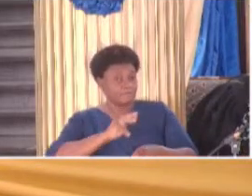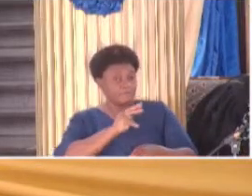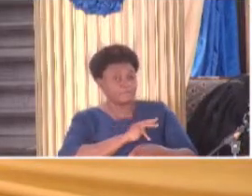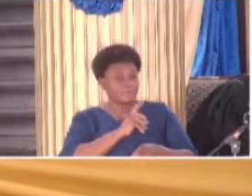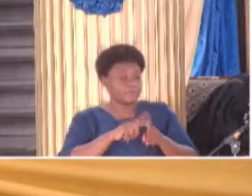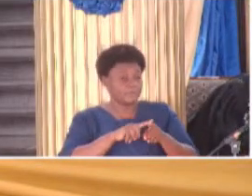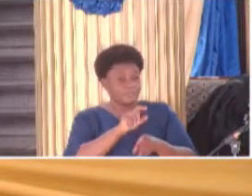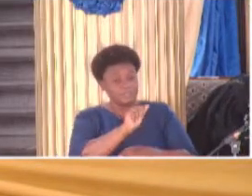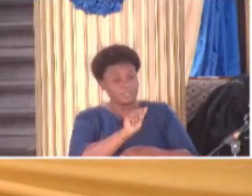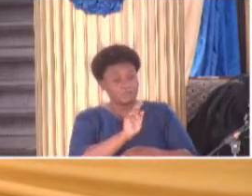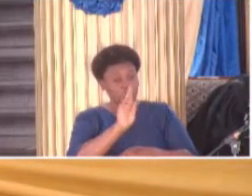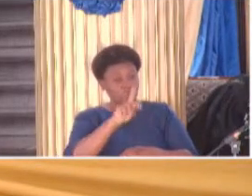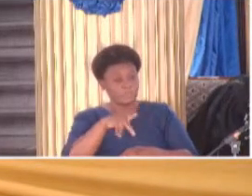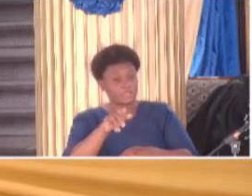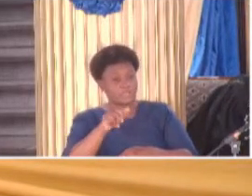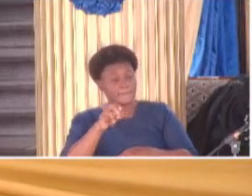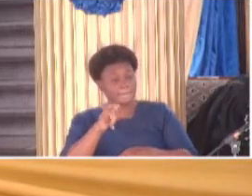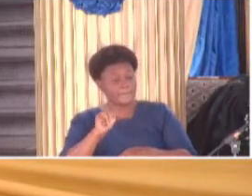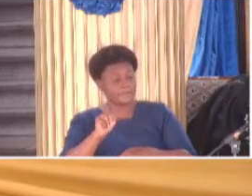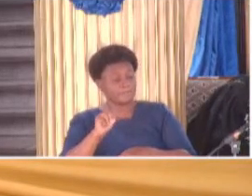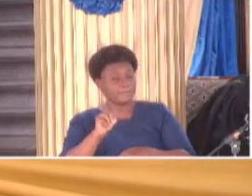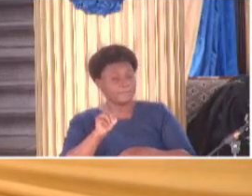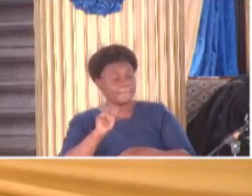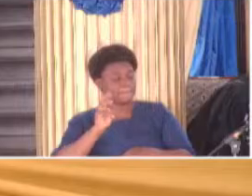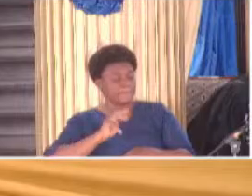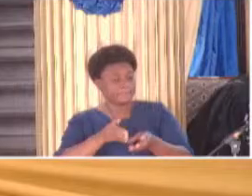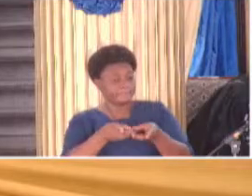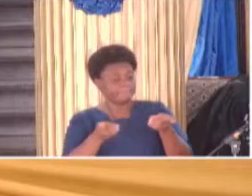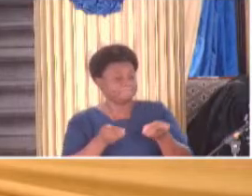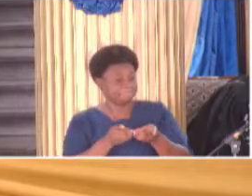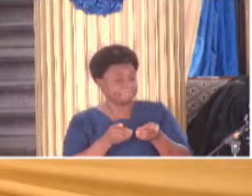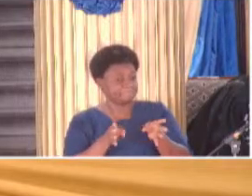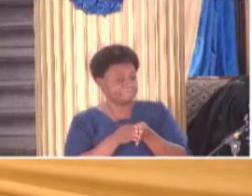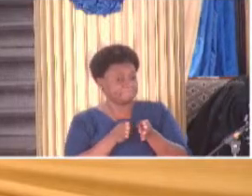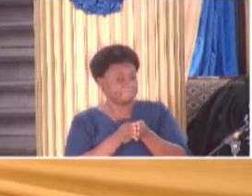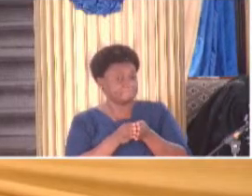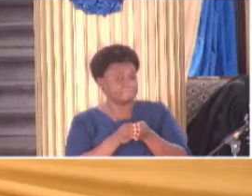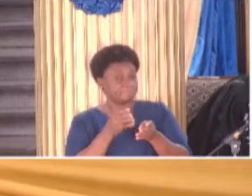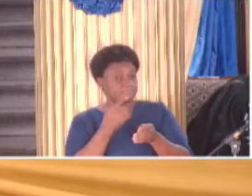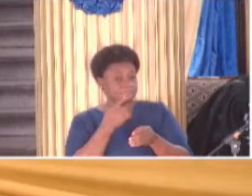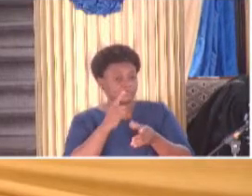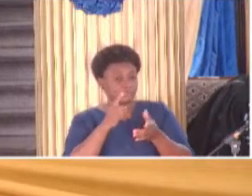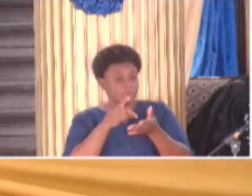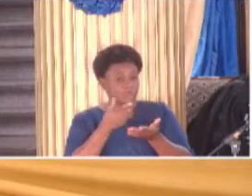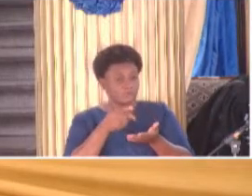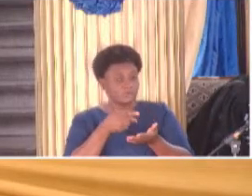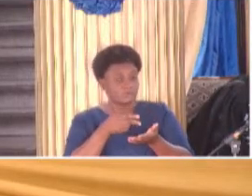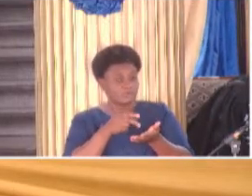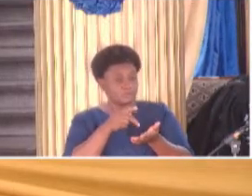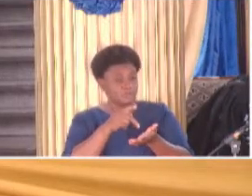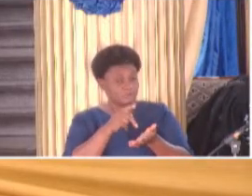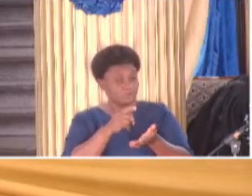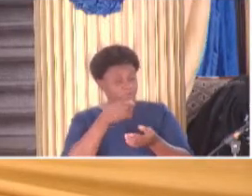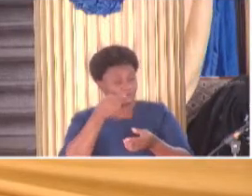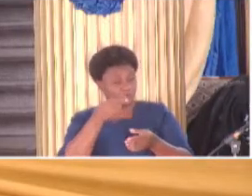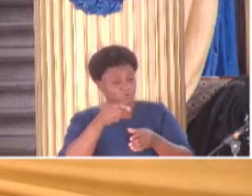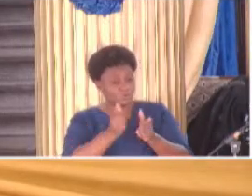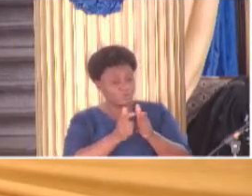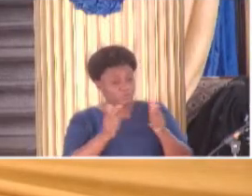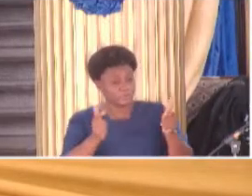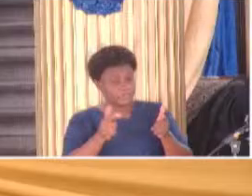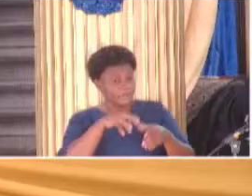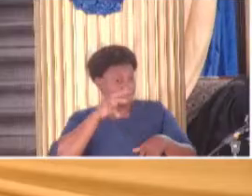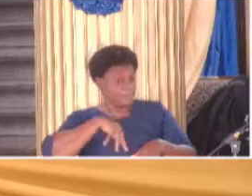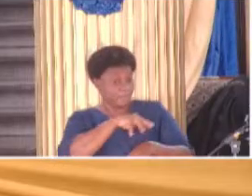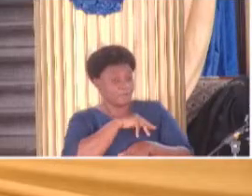Kwapim District Assembly, Presbyter of the Grace Presbyterian Church, and a member of